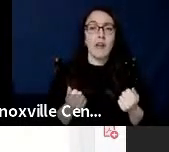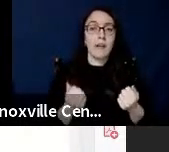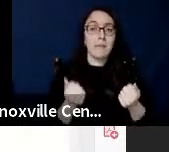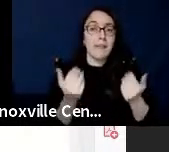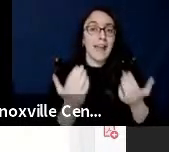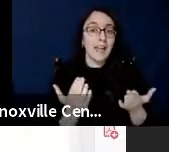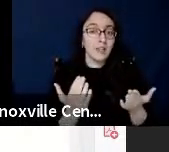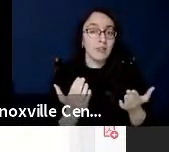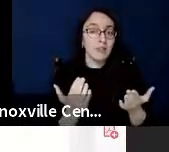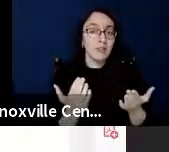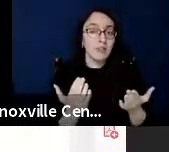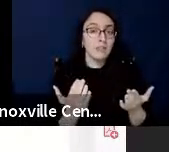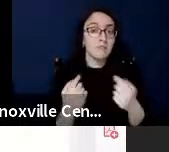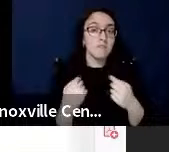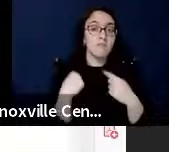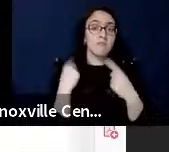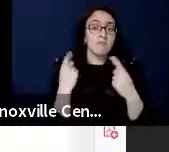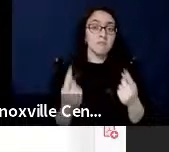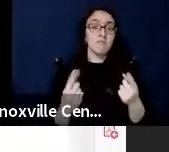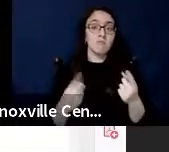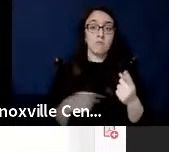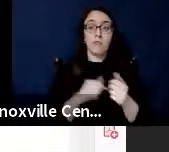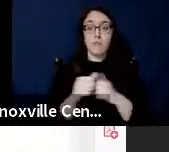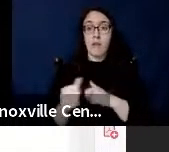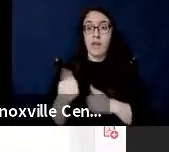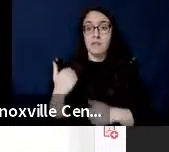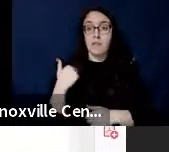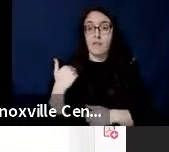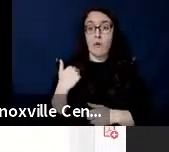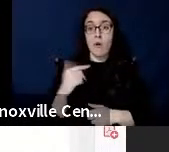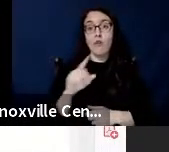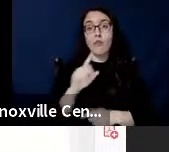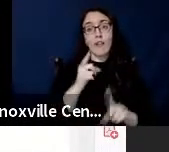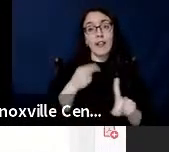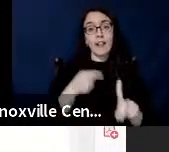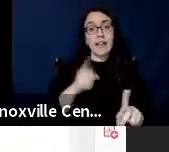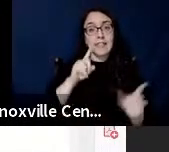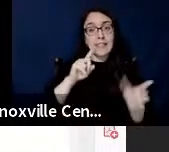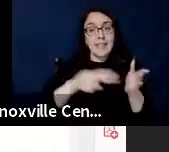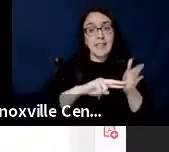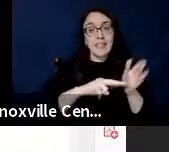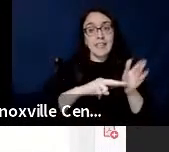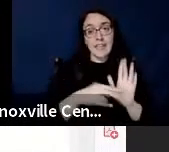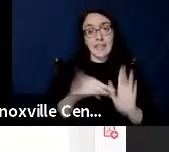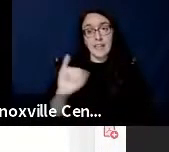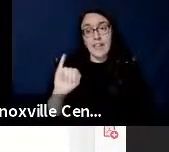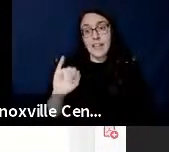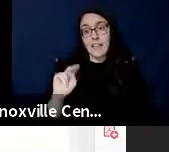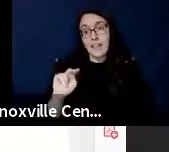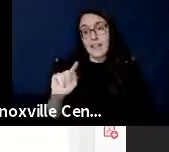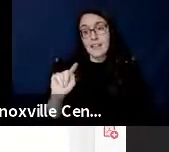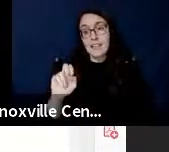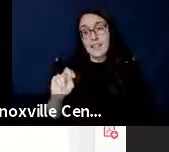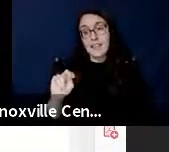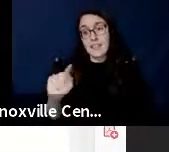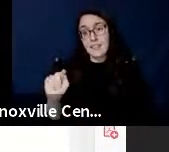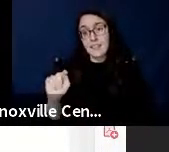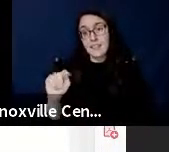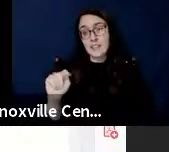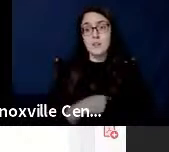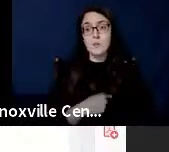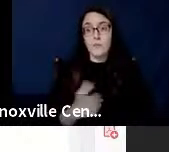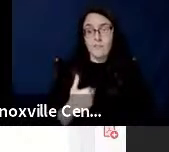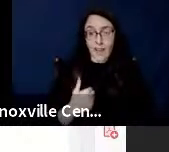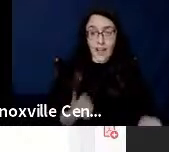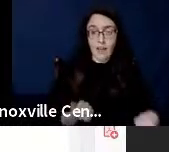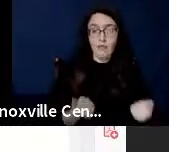recommendations that we've passed before. I think it gets back to intent. Dr. Buchanan used that word. Others have used that word. But we've had recommendations